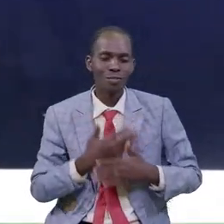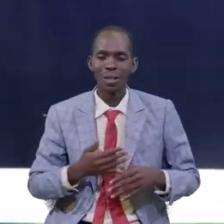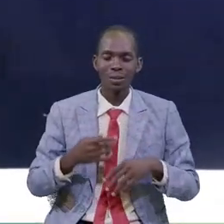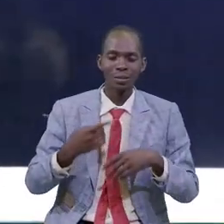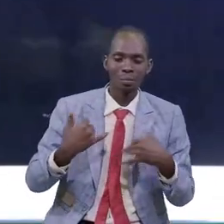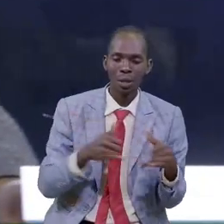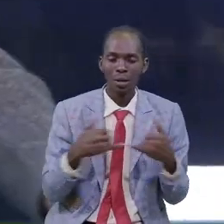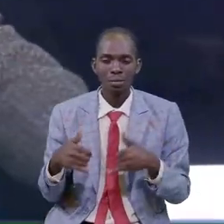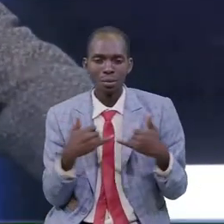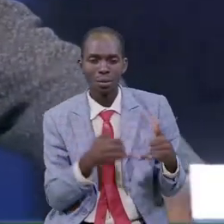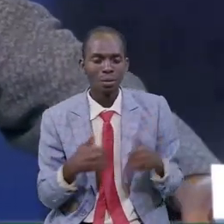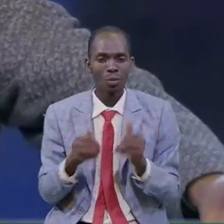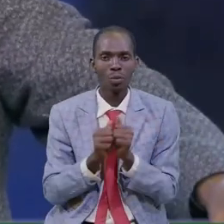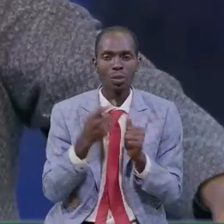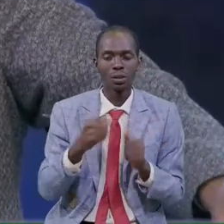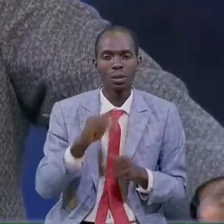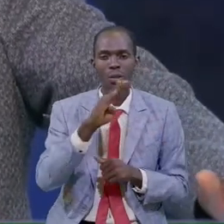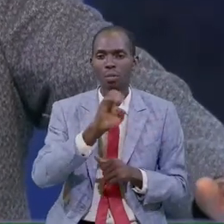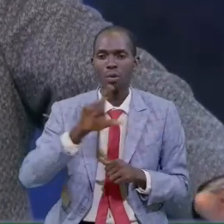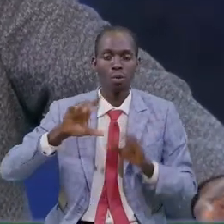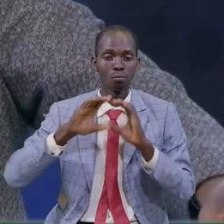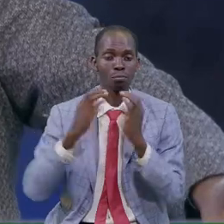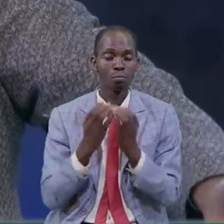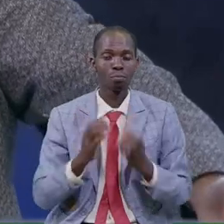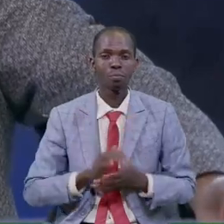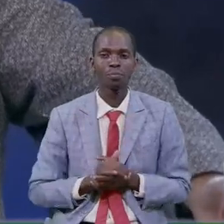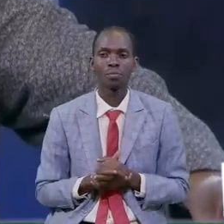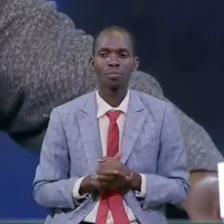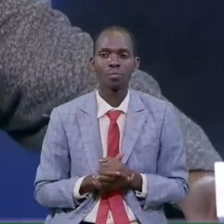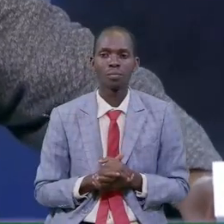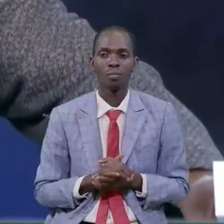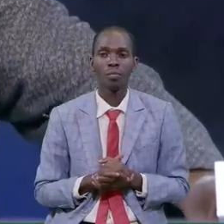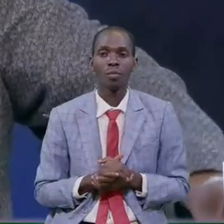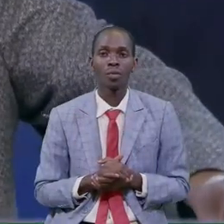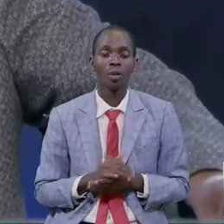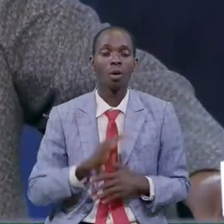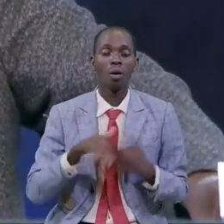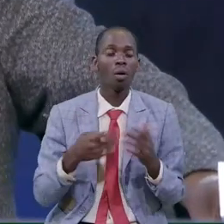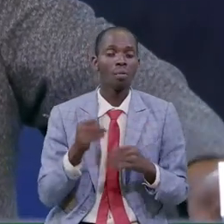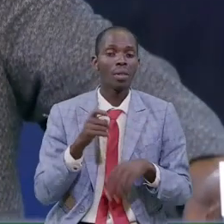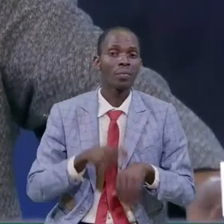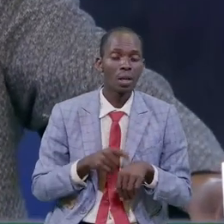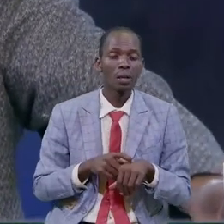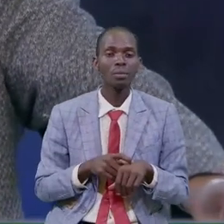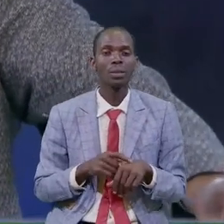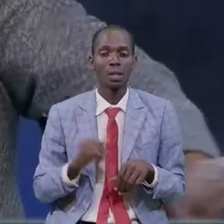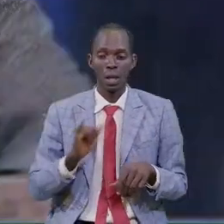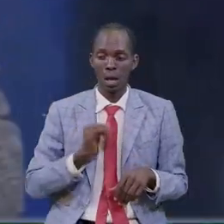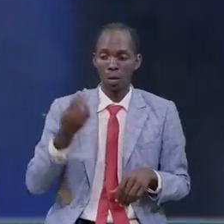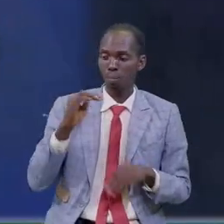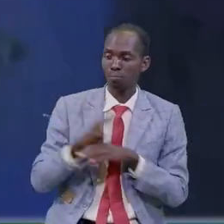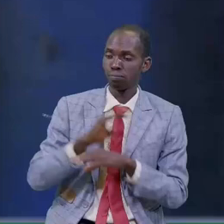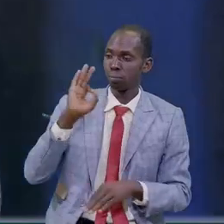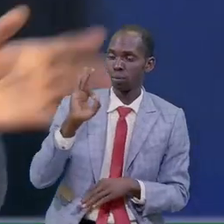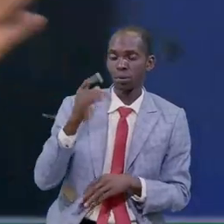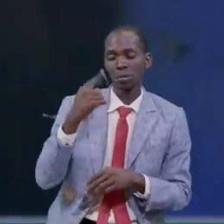the ball. Et ils jouaient ensemble avec all the time camarades. I was preaching, they were kicking and catching. Tout le temps que je prêchais, eux là,